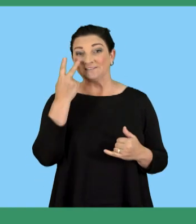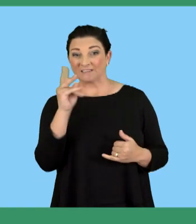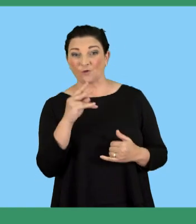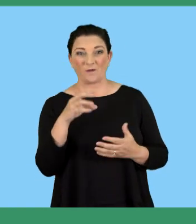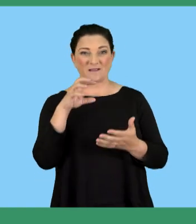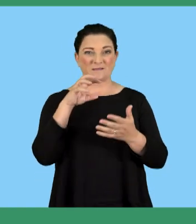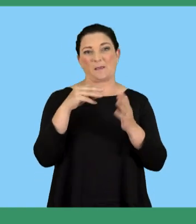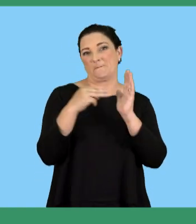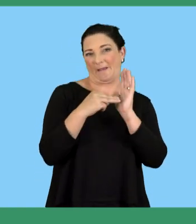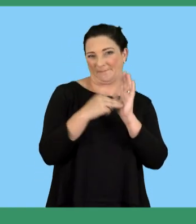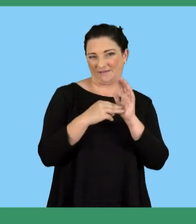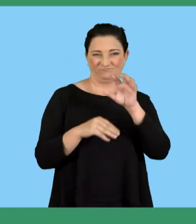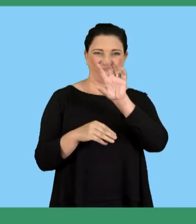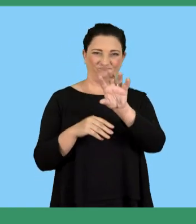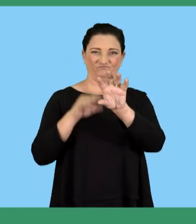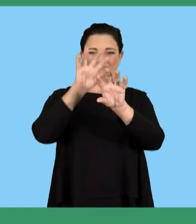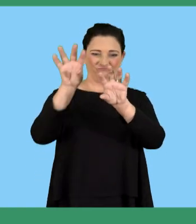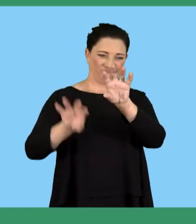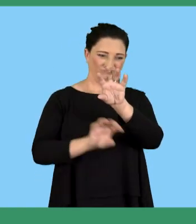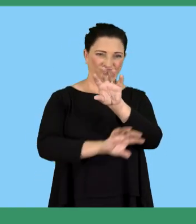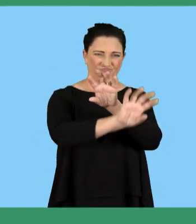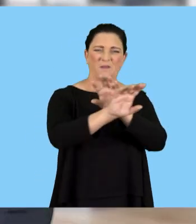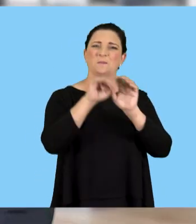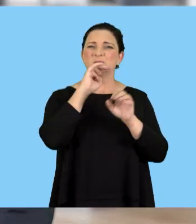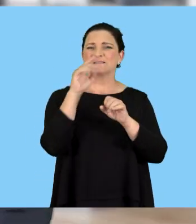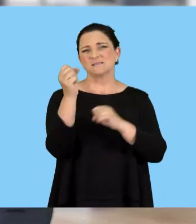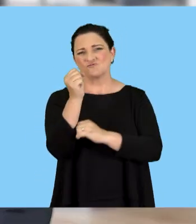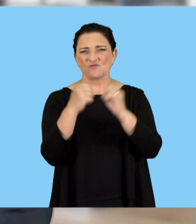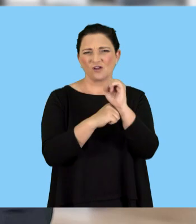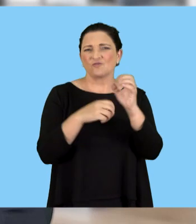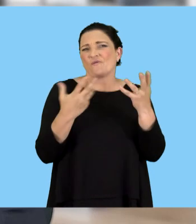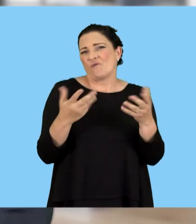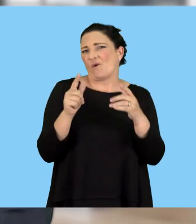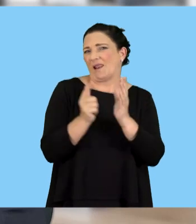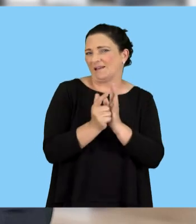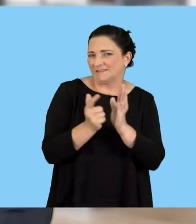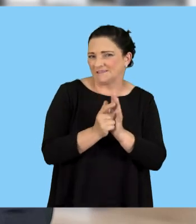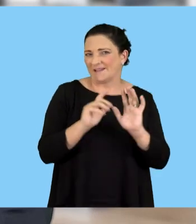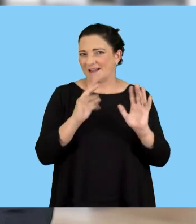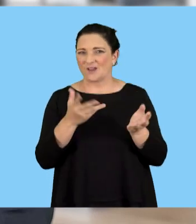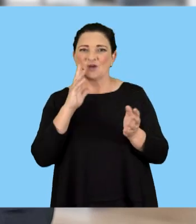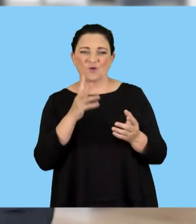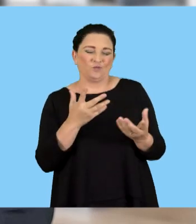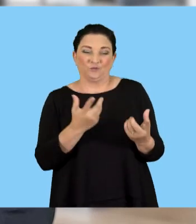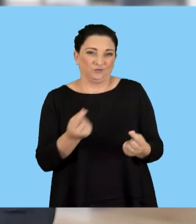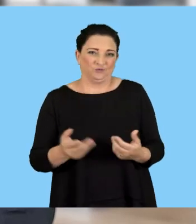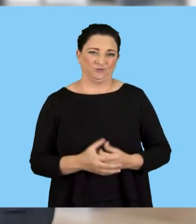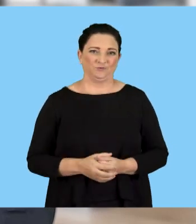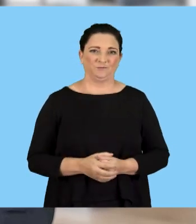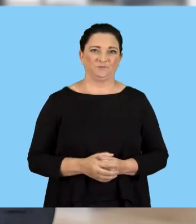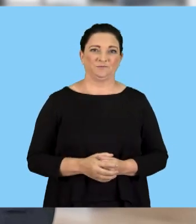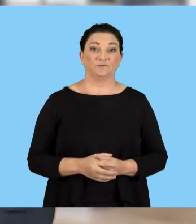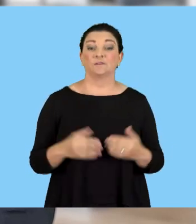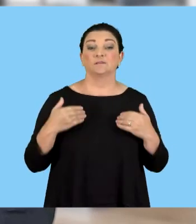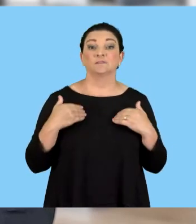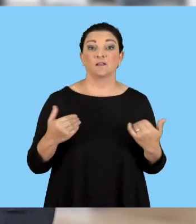Then let us look into our concept map. This is basically a structure of how our lesson is going to